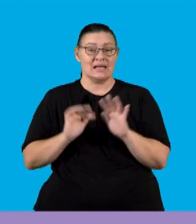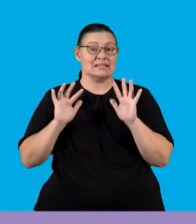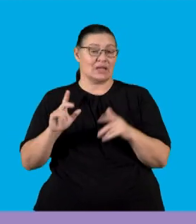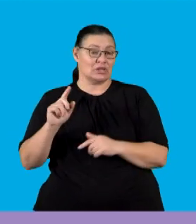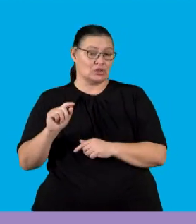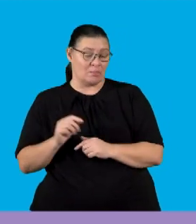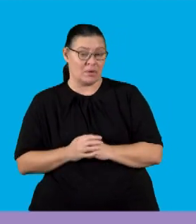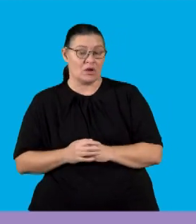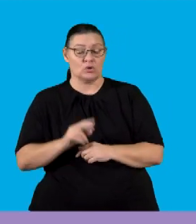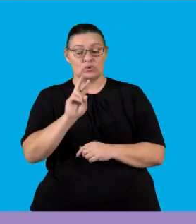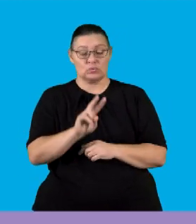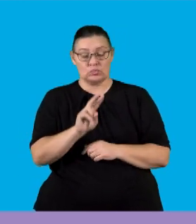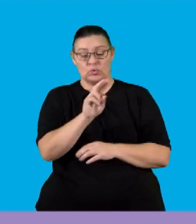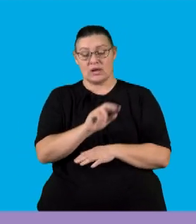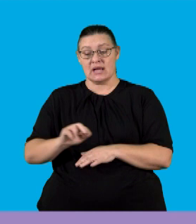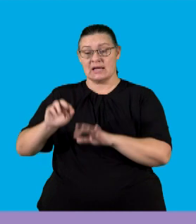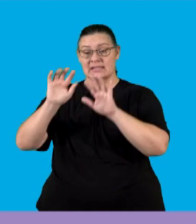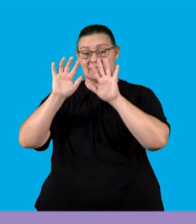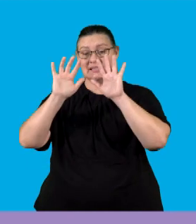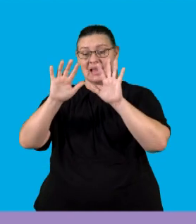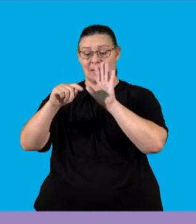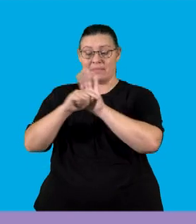9, and that would give us an answer of